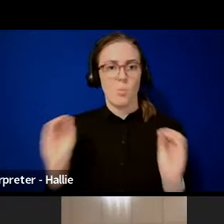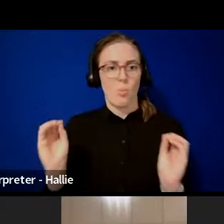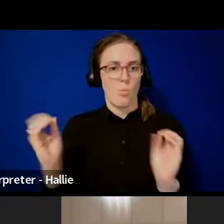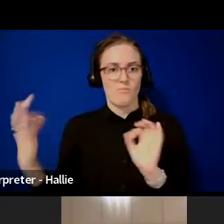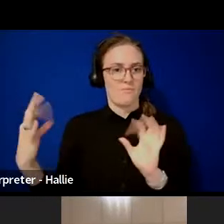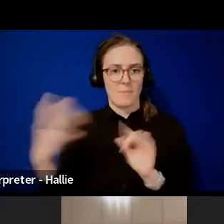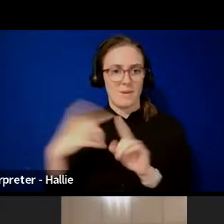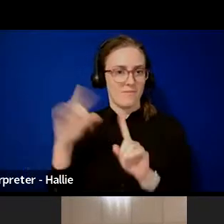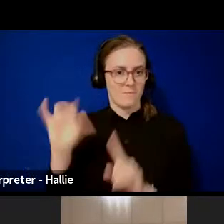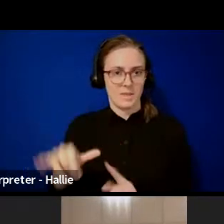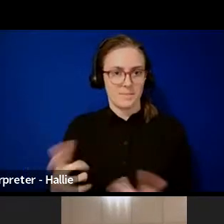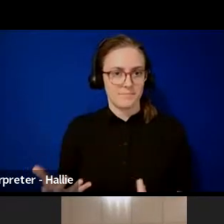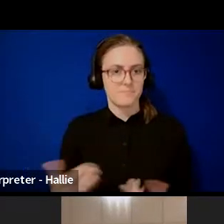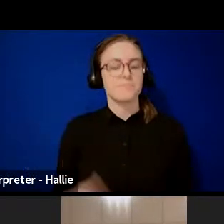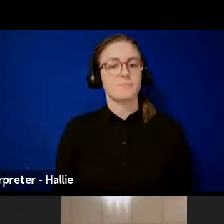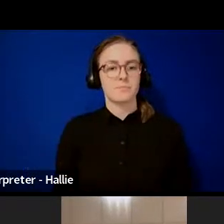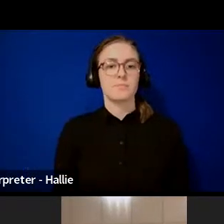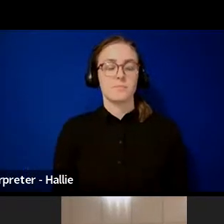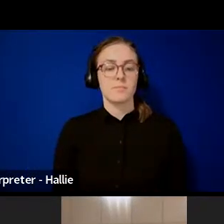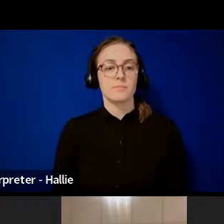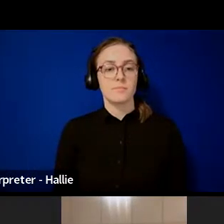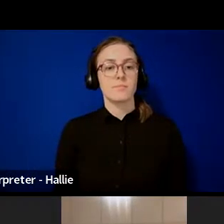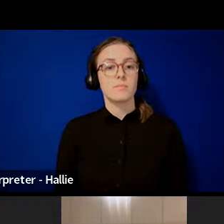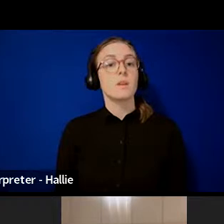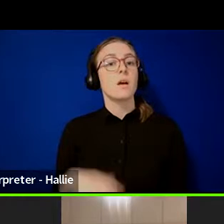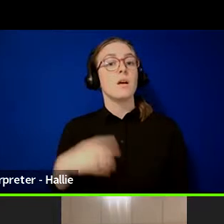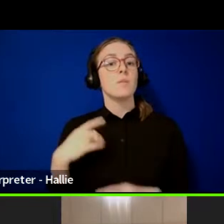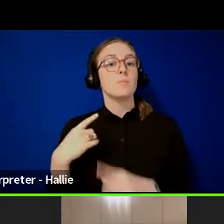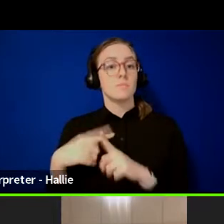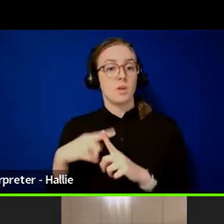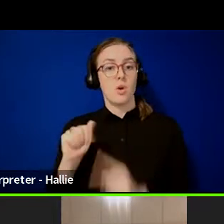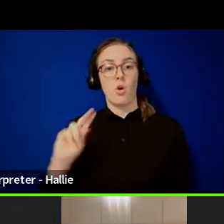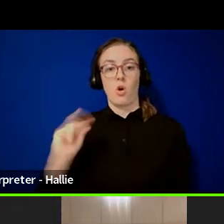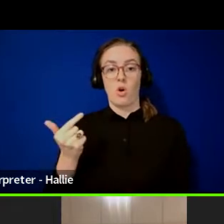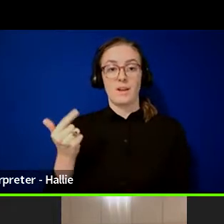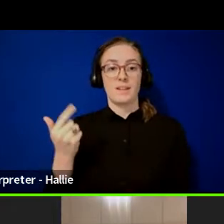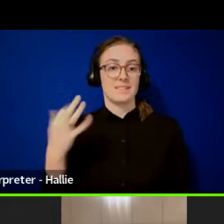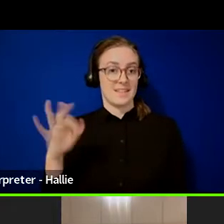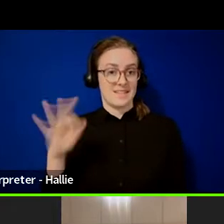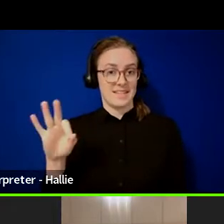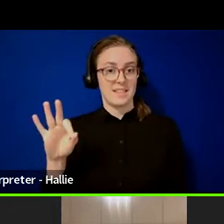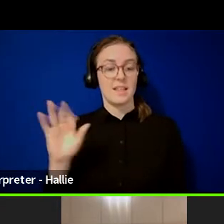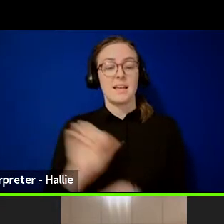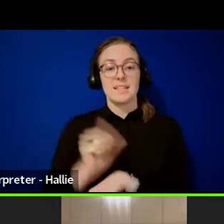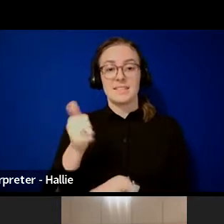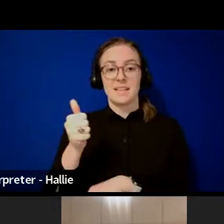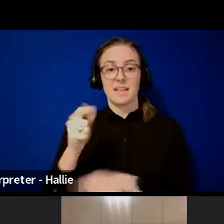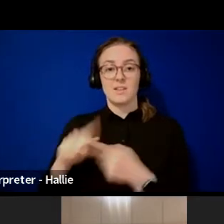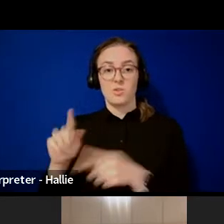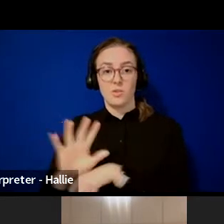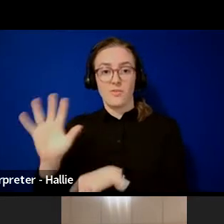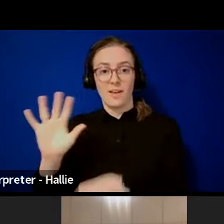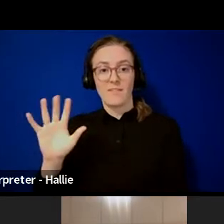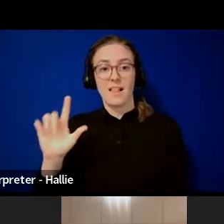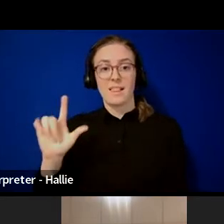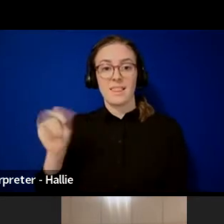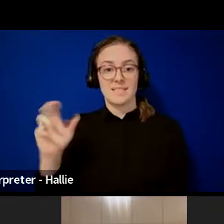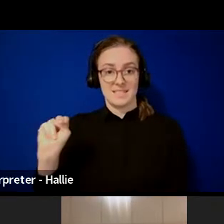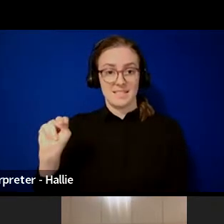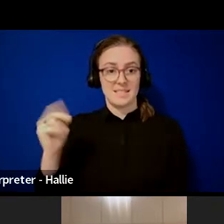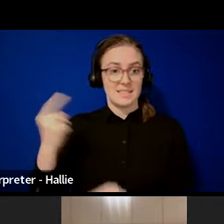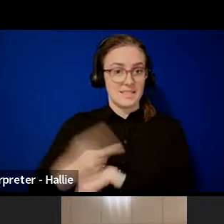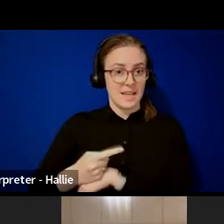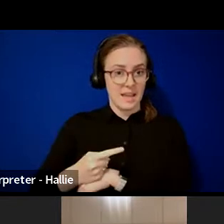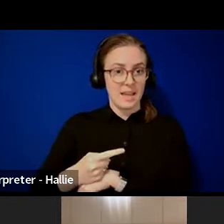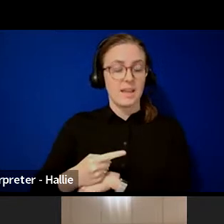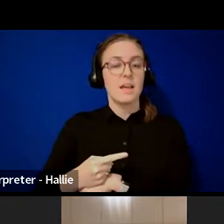that. Also, on August the 19th from 10 to 5, it's License Day. Everybody